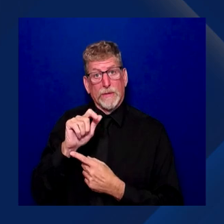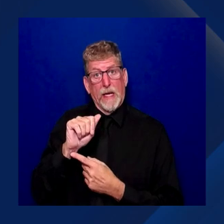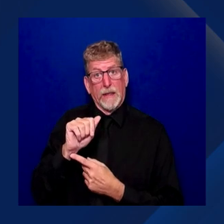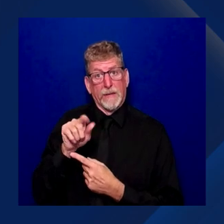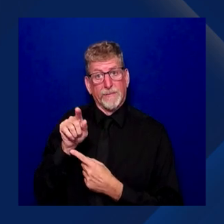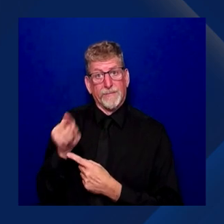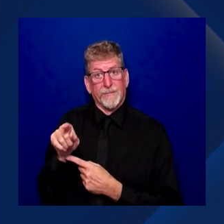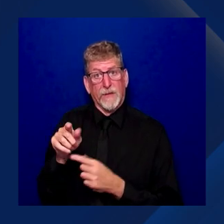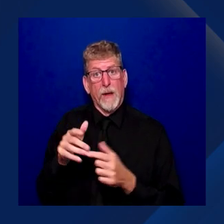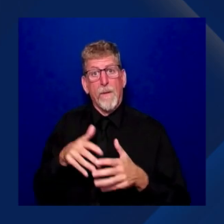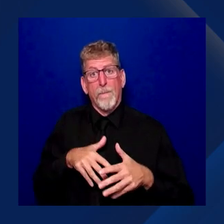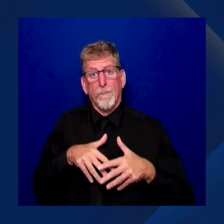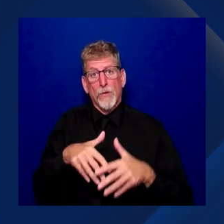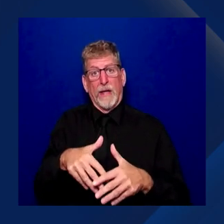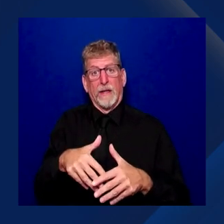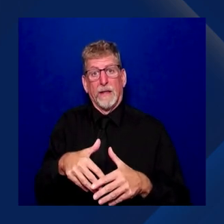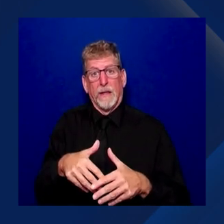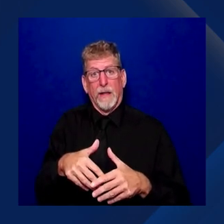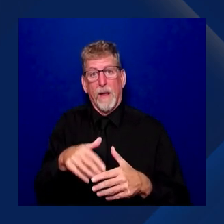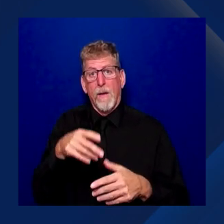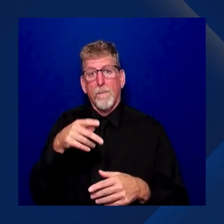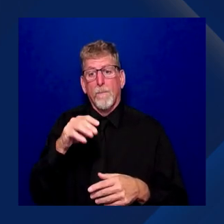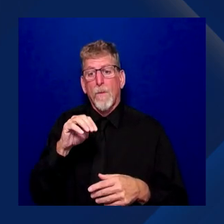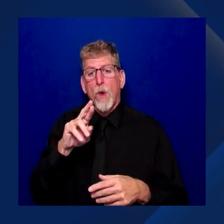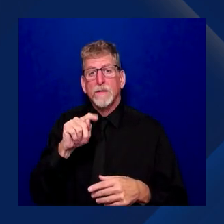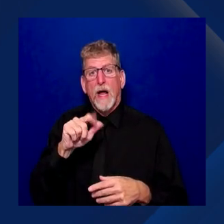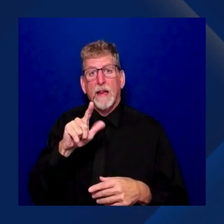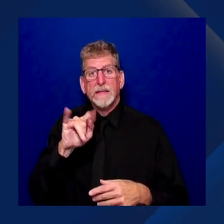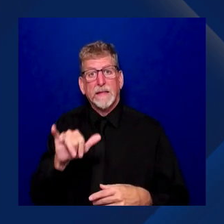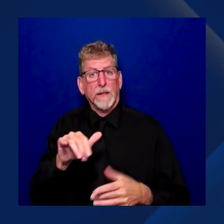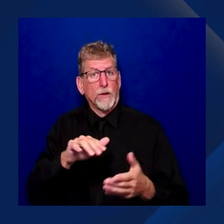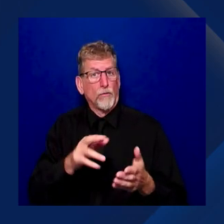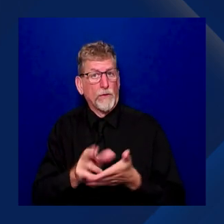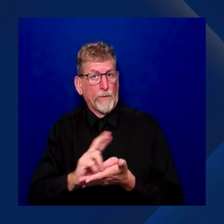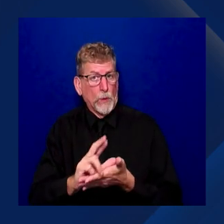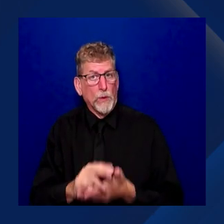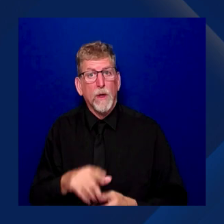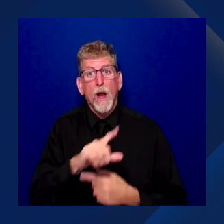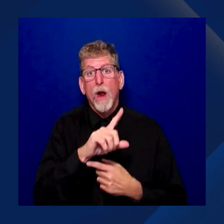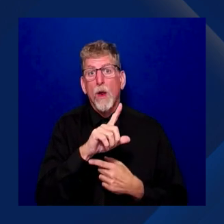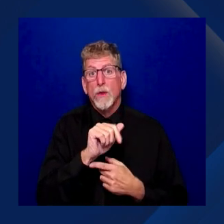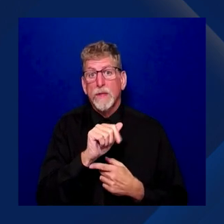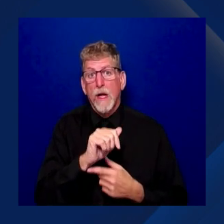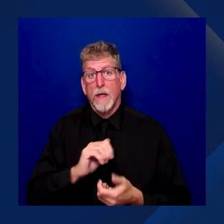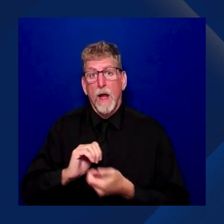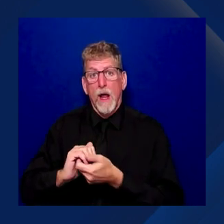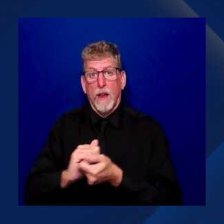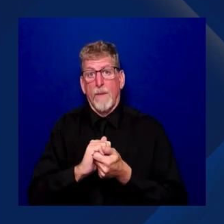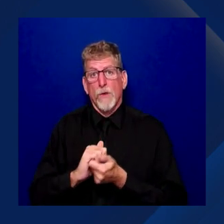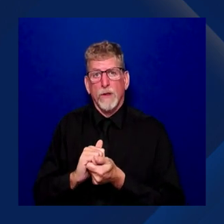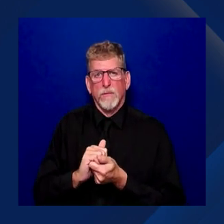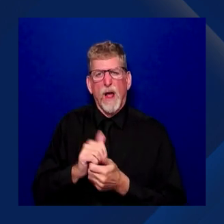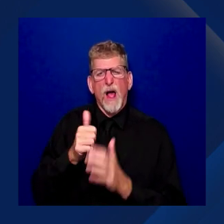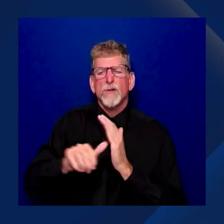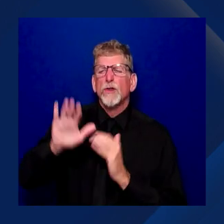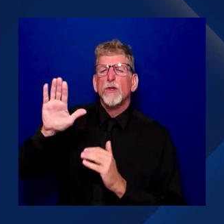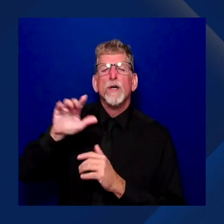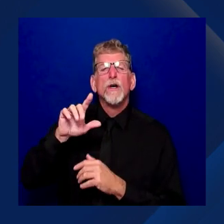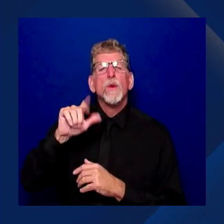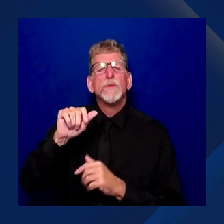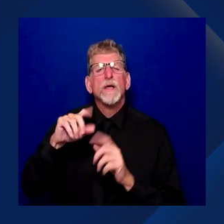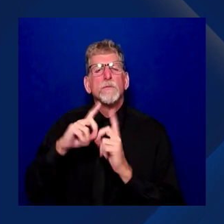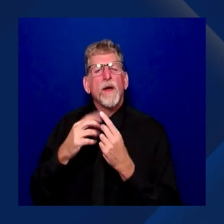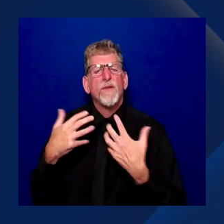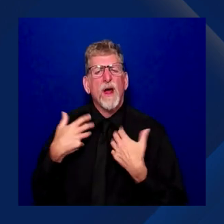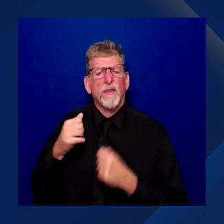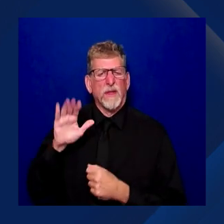Perinatal Quality Collaborative, two programs under the Louisiana Department of Health. Under the Pregnancy Associated Mortality Review, or we